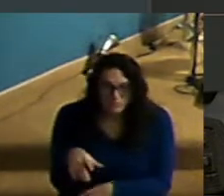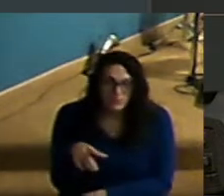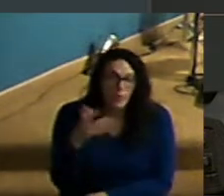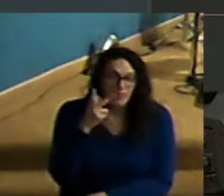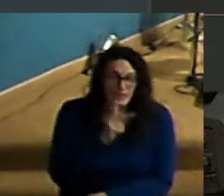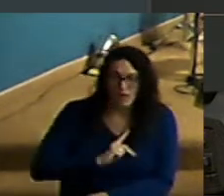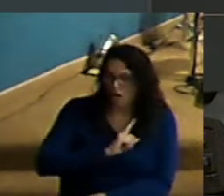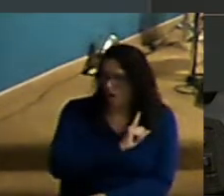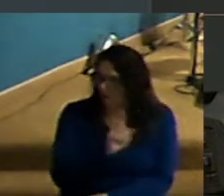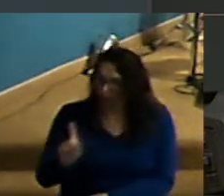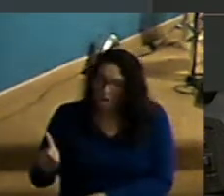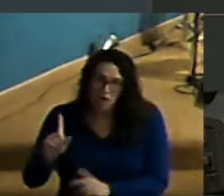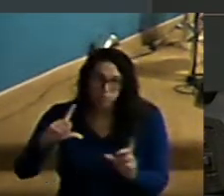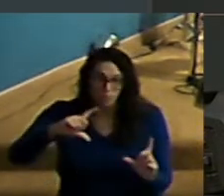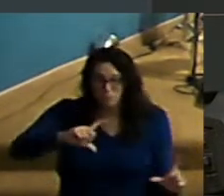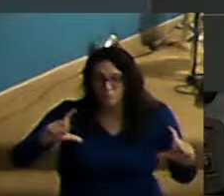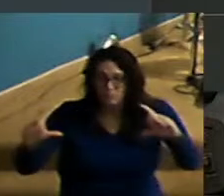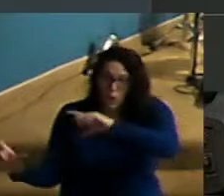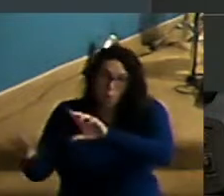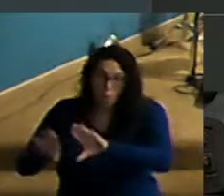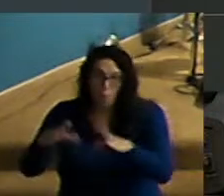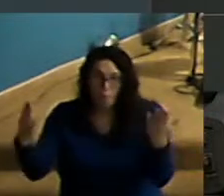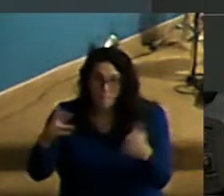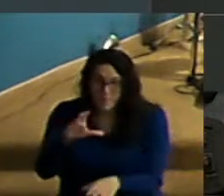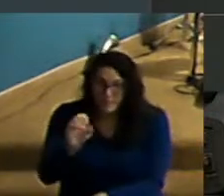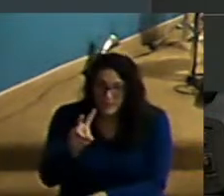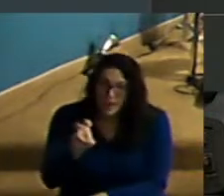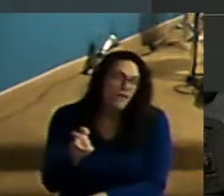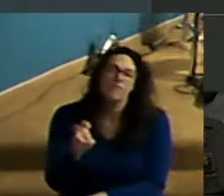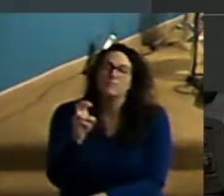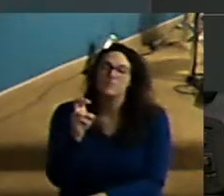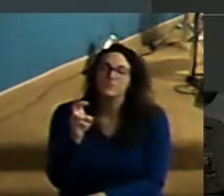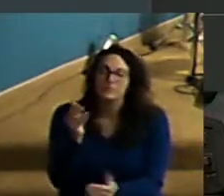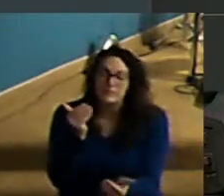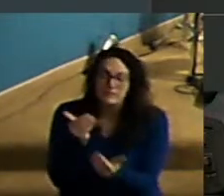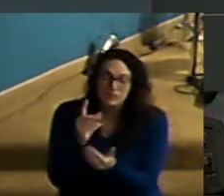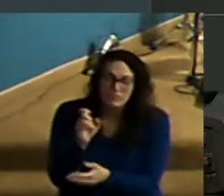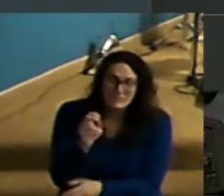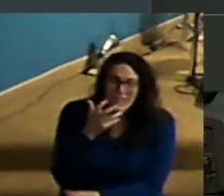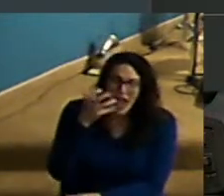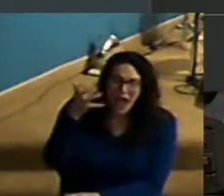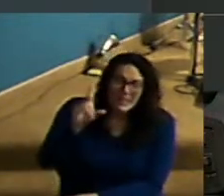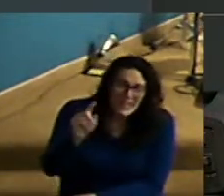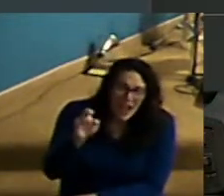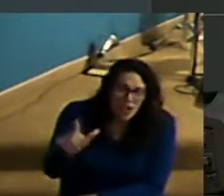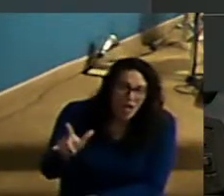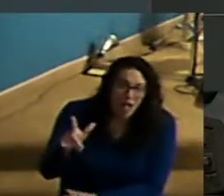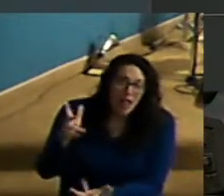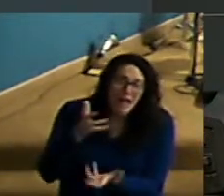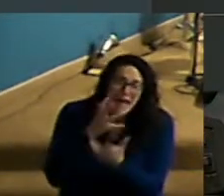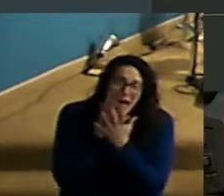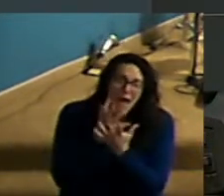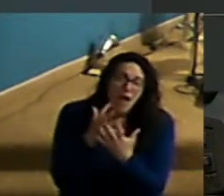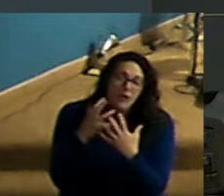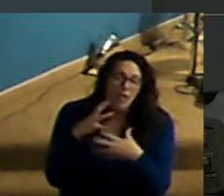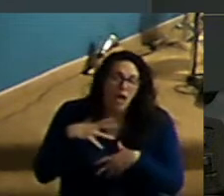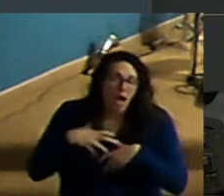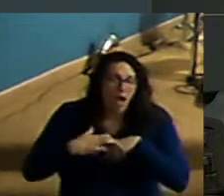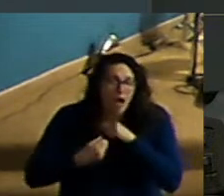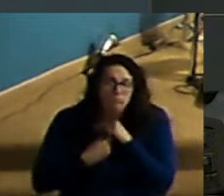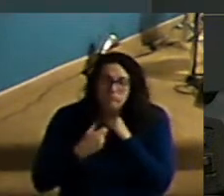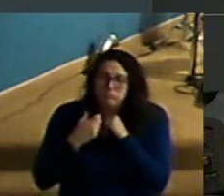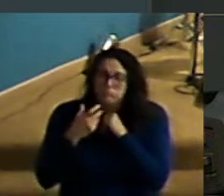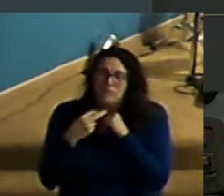goes, opens the cave up. Verse 20, when he came near the den, he called out to Daniel in an anguished